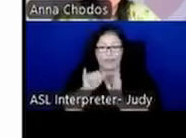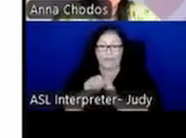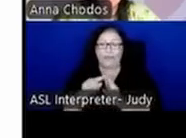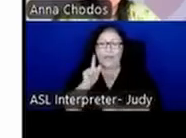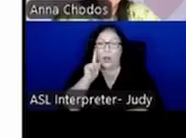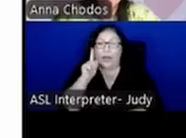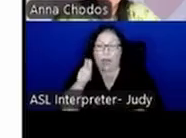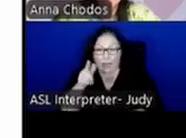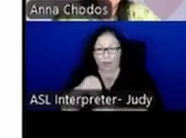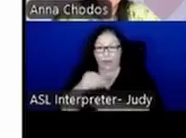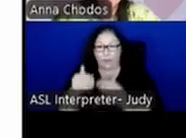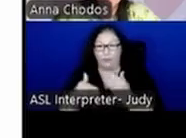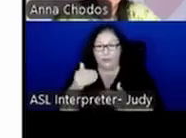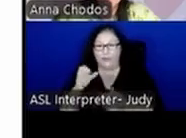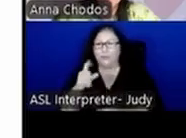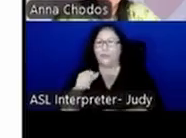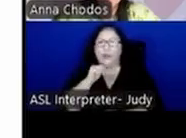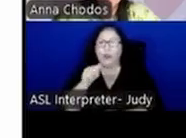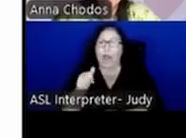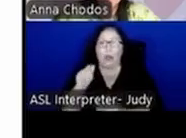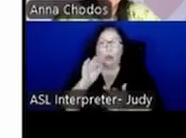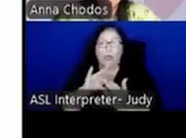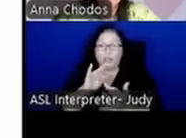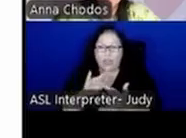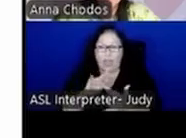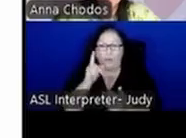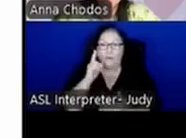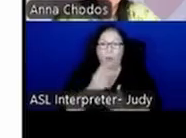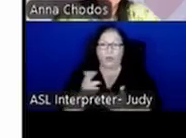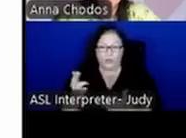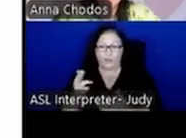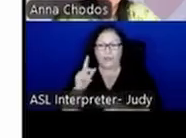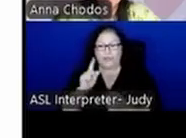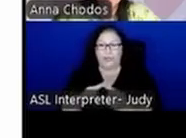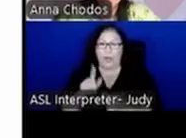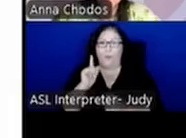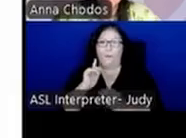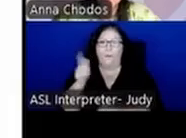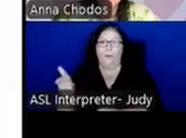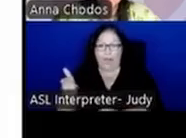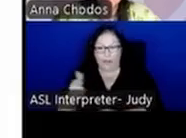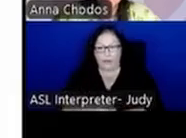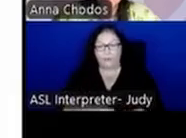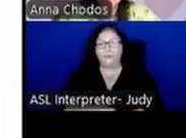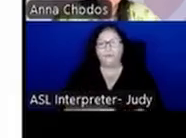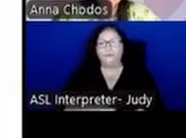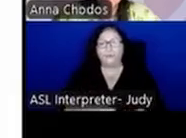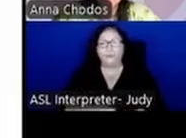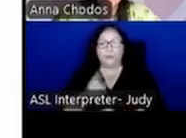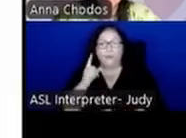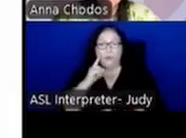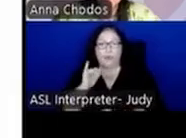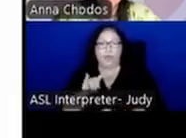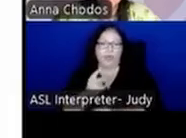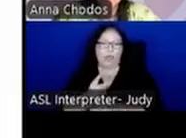not reaching out for resources until much later in the caregiving process. And as Anna said,